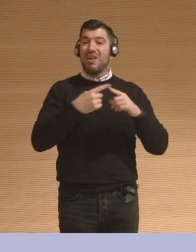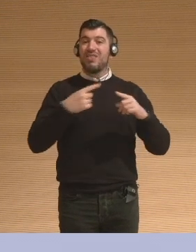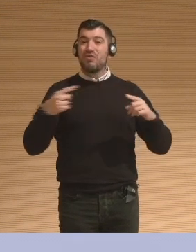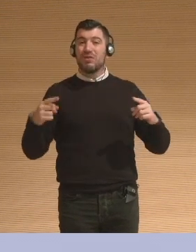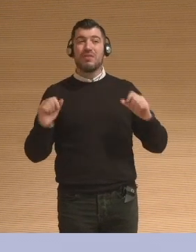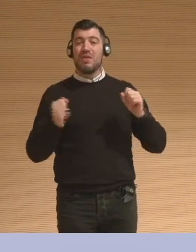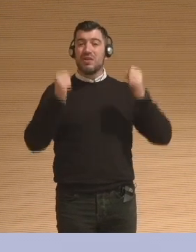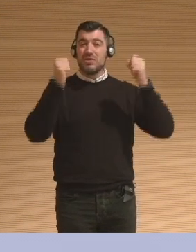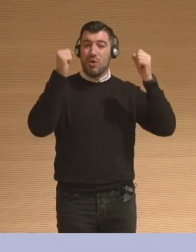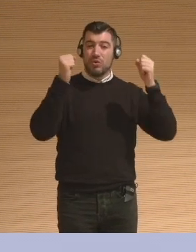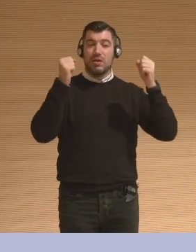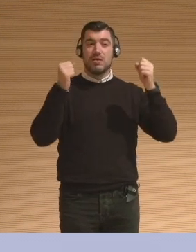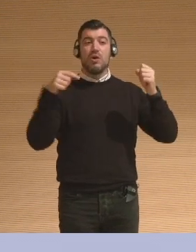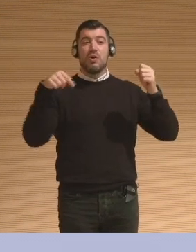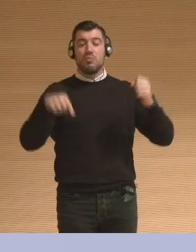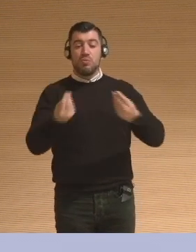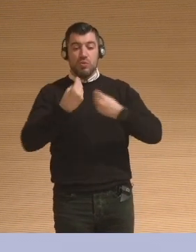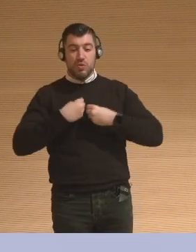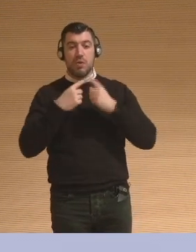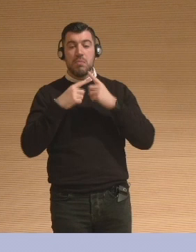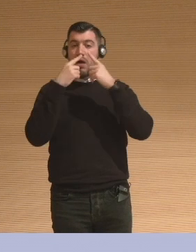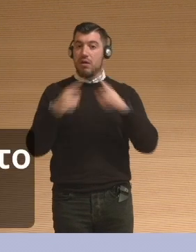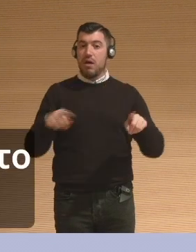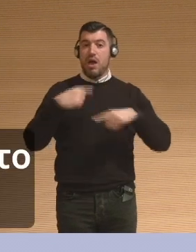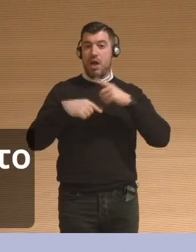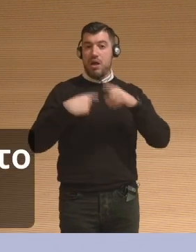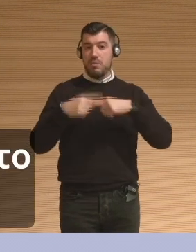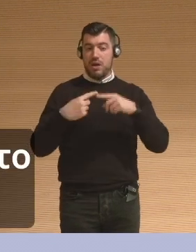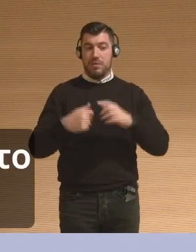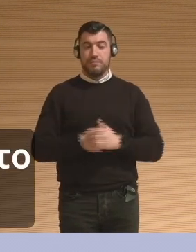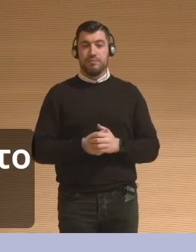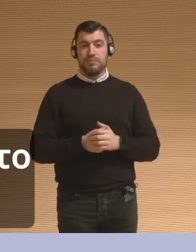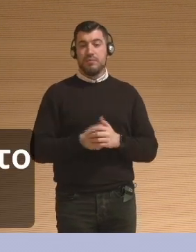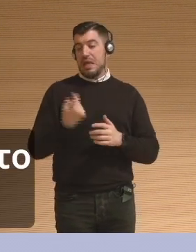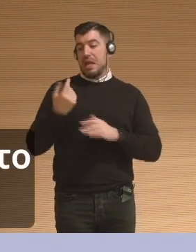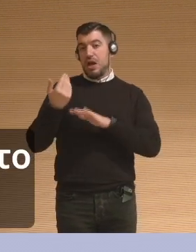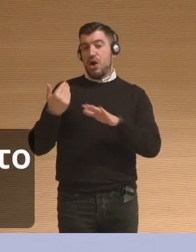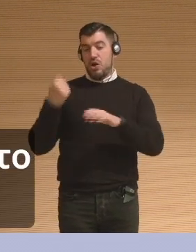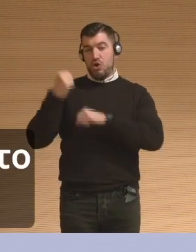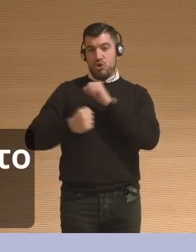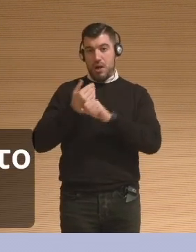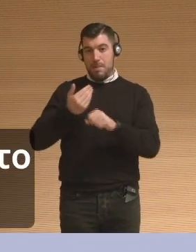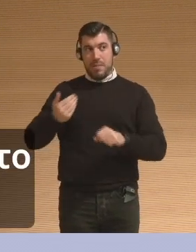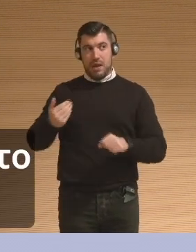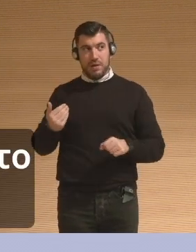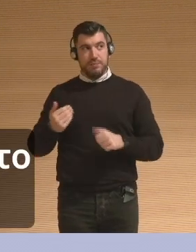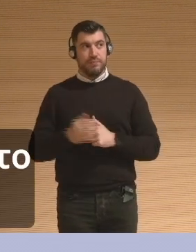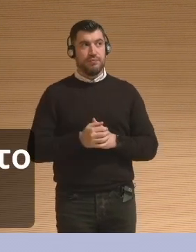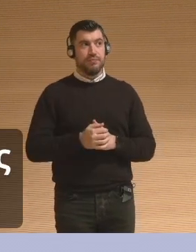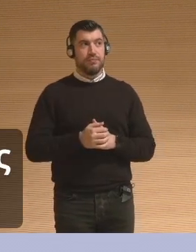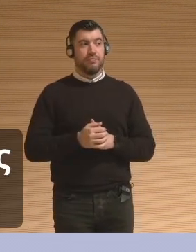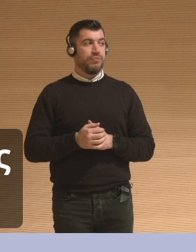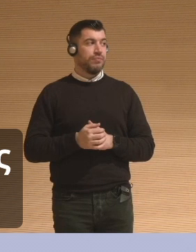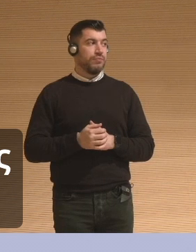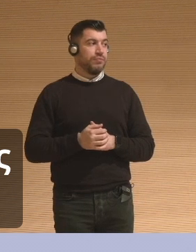Now, 3 years ago, the WHO has published a report which was written by Dr. Daisy Van Court and Saoirse Sveen from University College